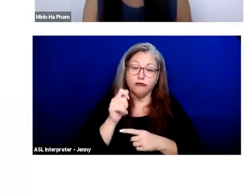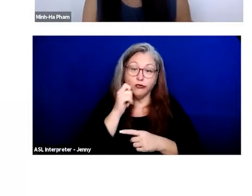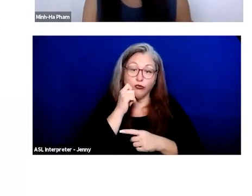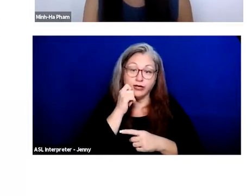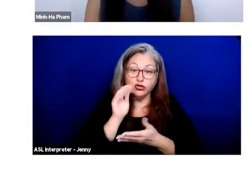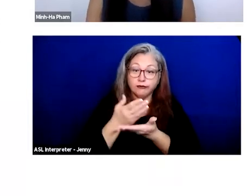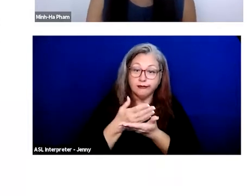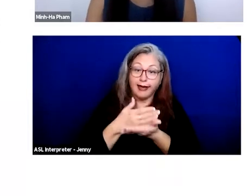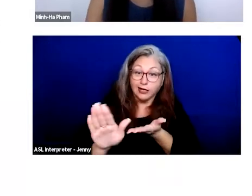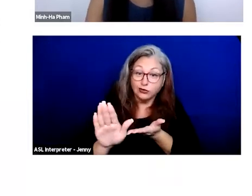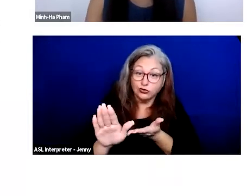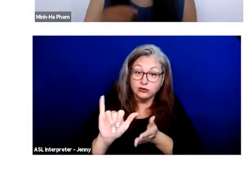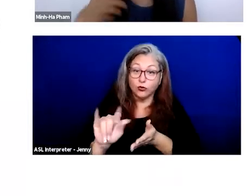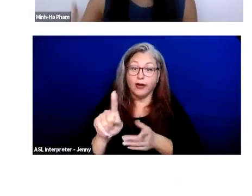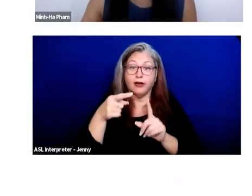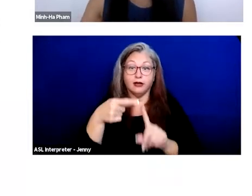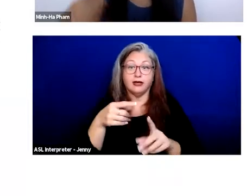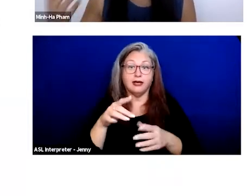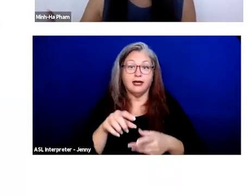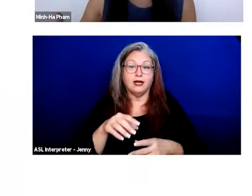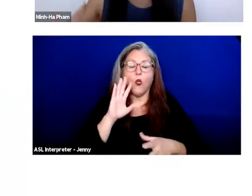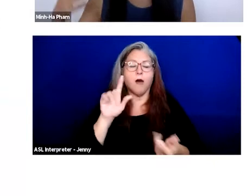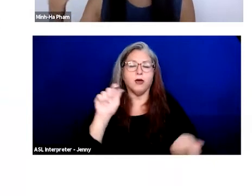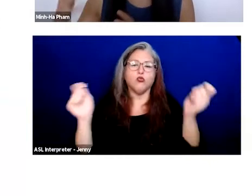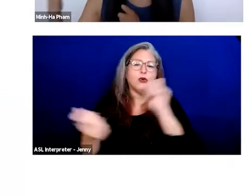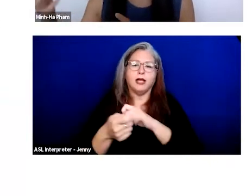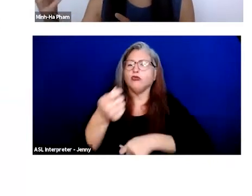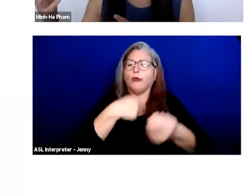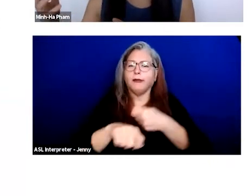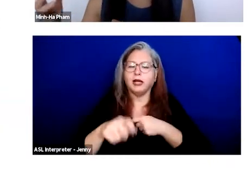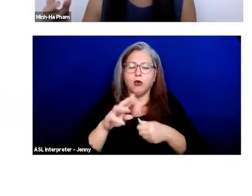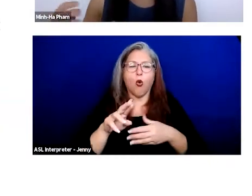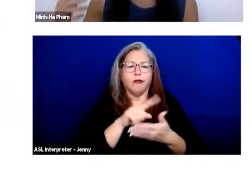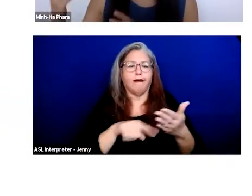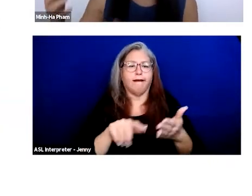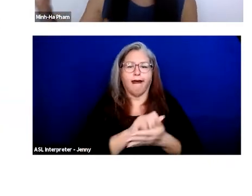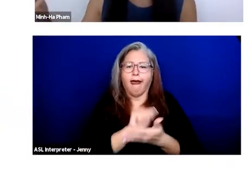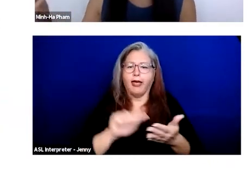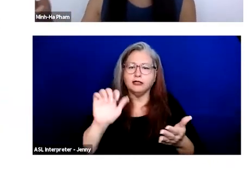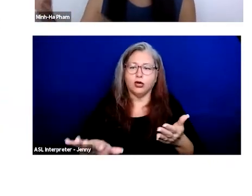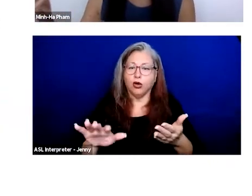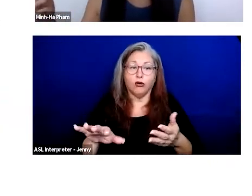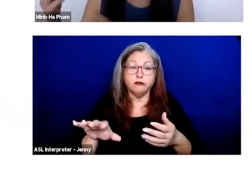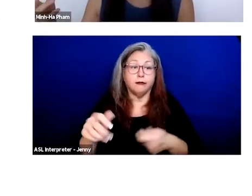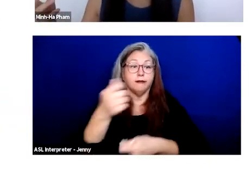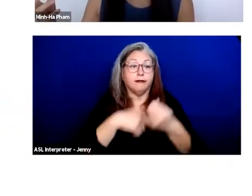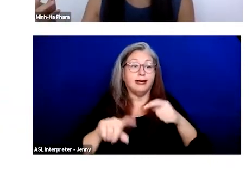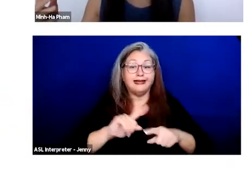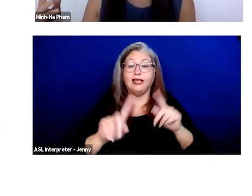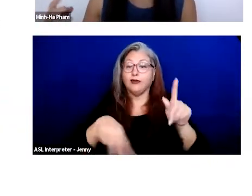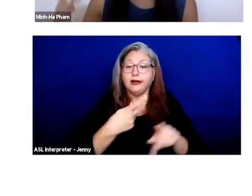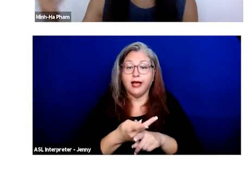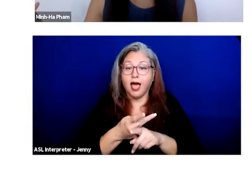example, right, is reversed, replaced, or canceled out with another spectacle, this time a